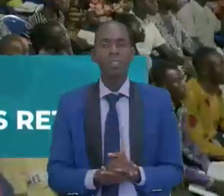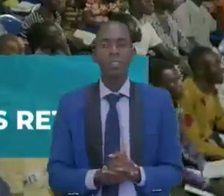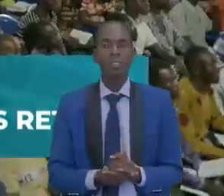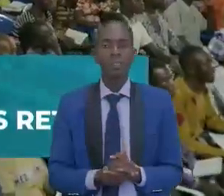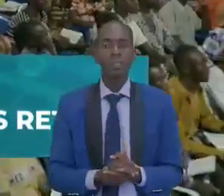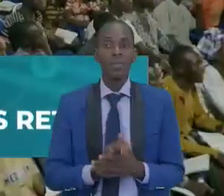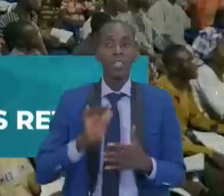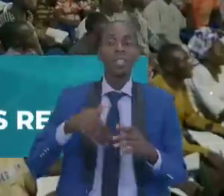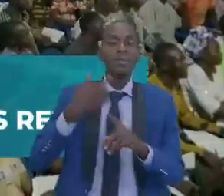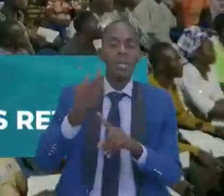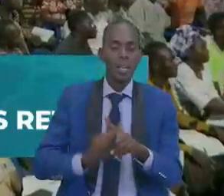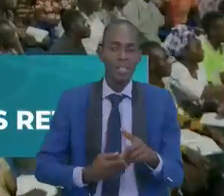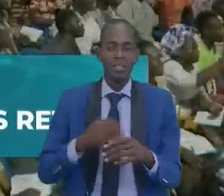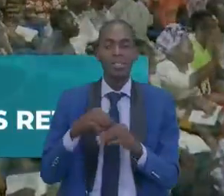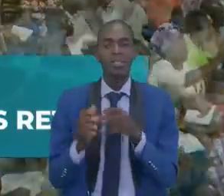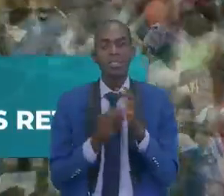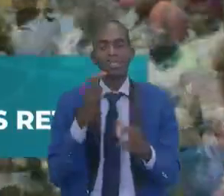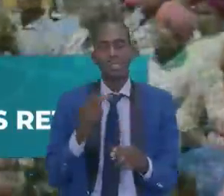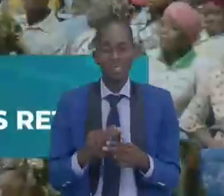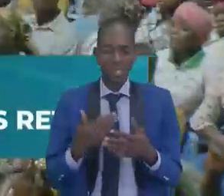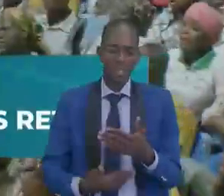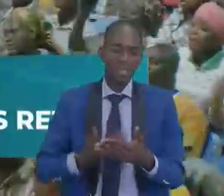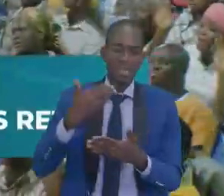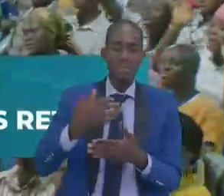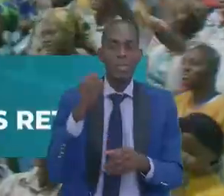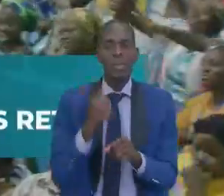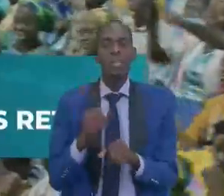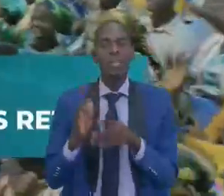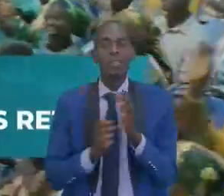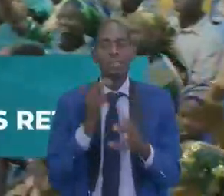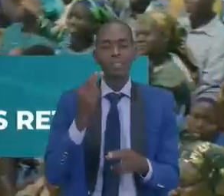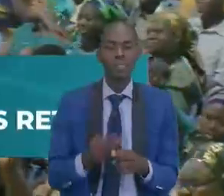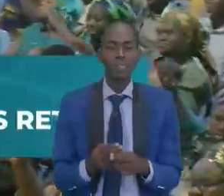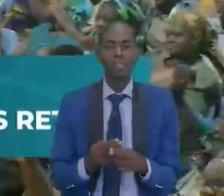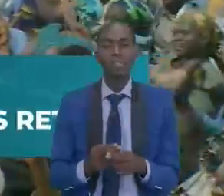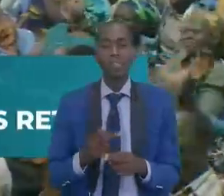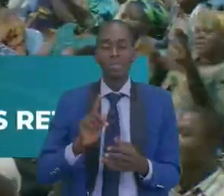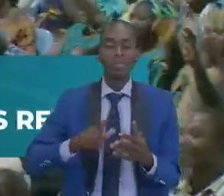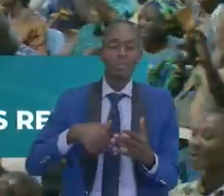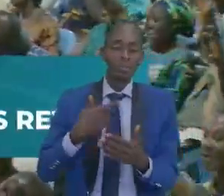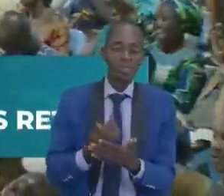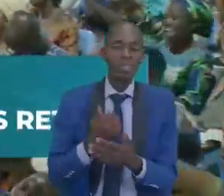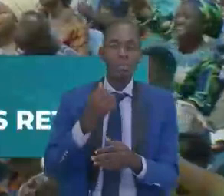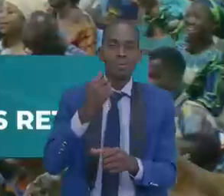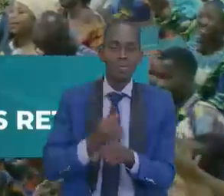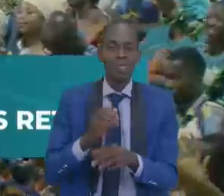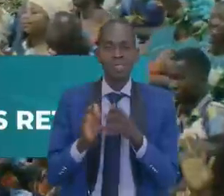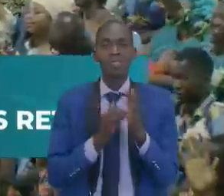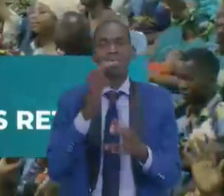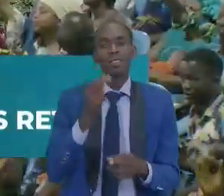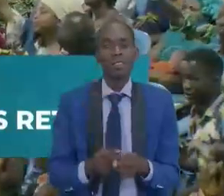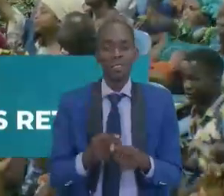next month, next year, the following year.